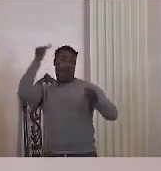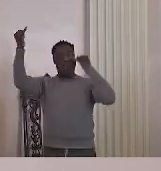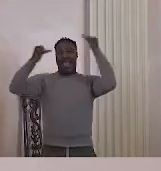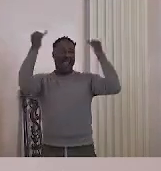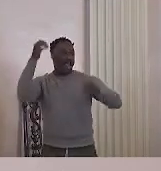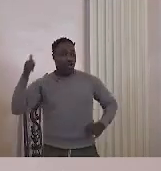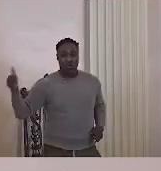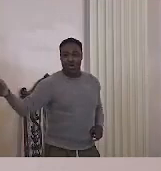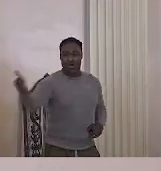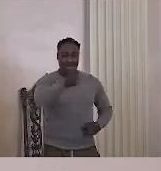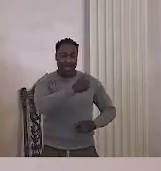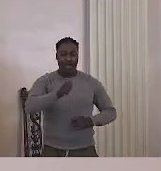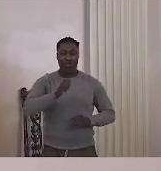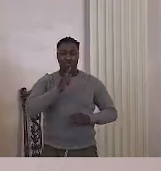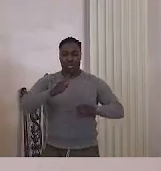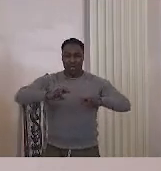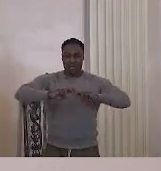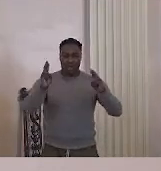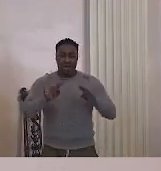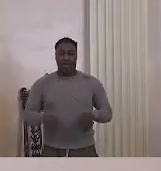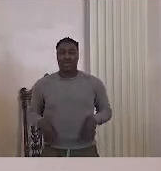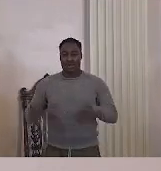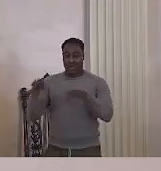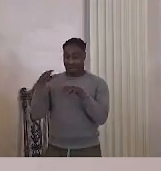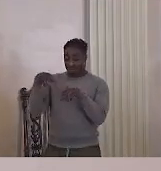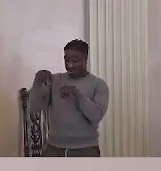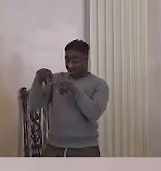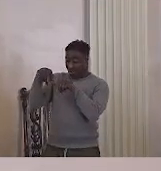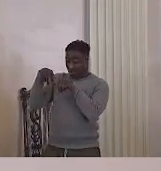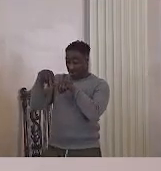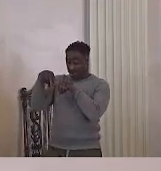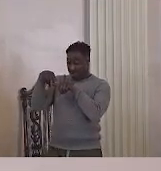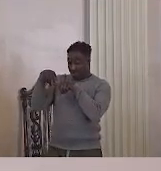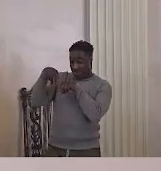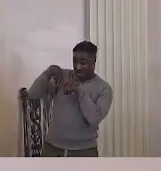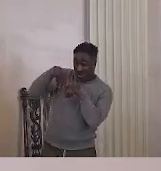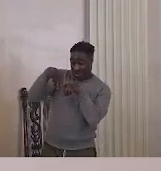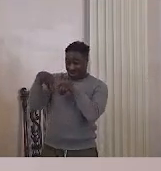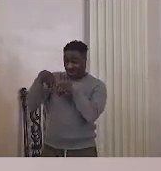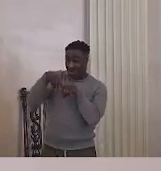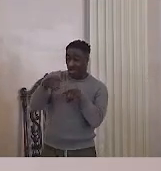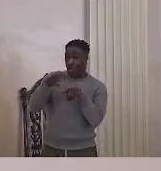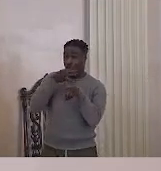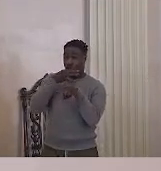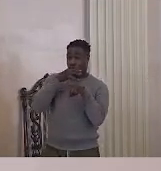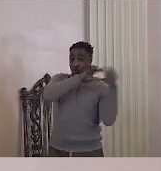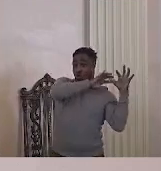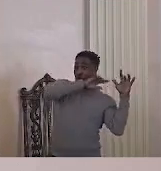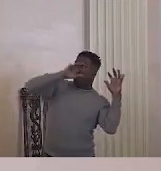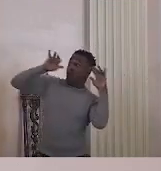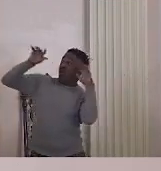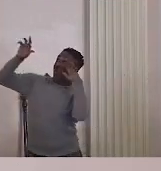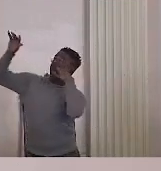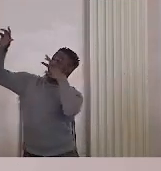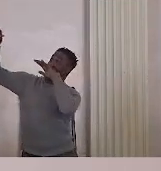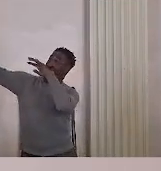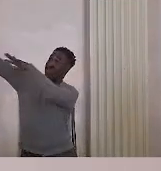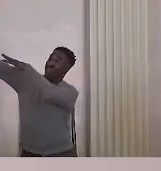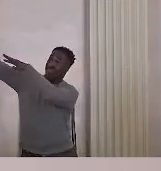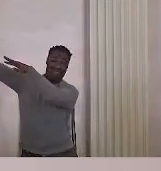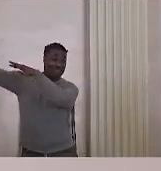Imagine yourself poised on the edges of a great migration outward into a